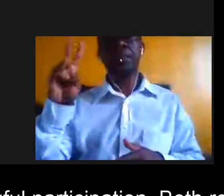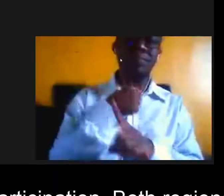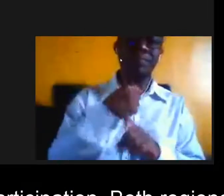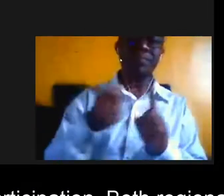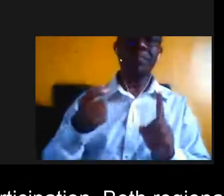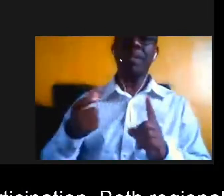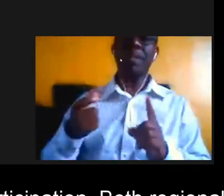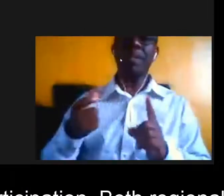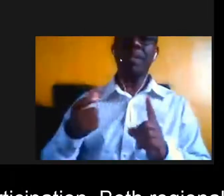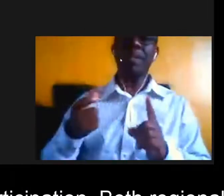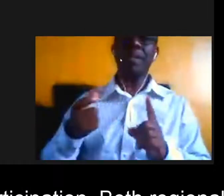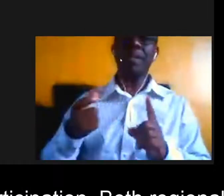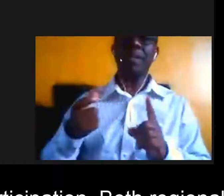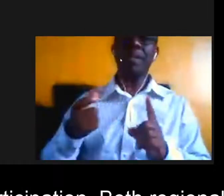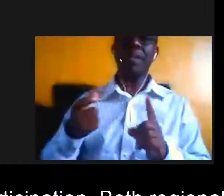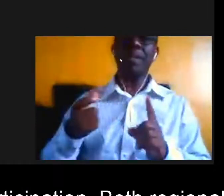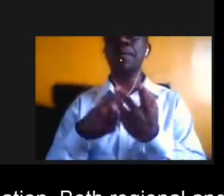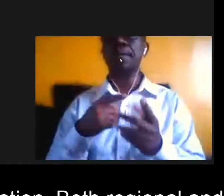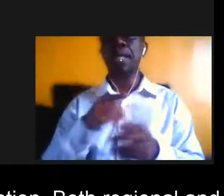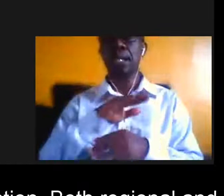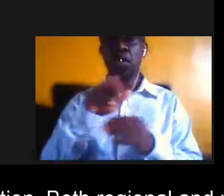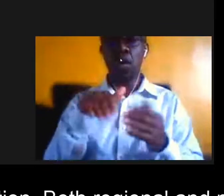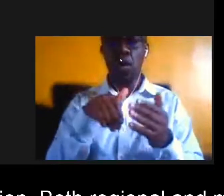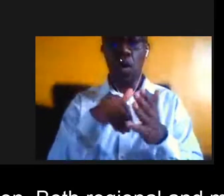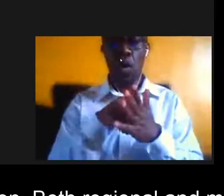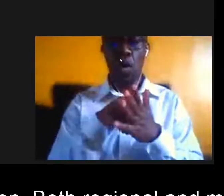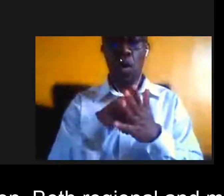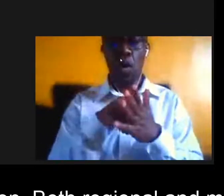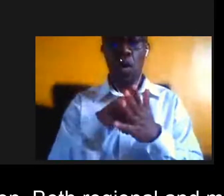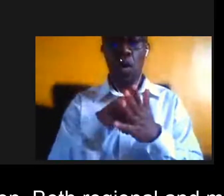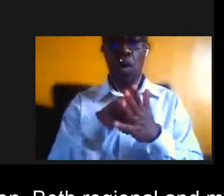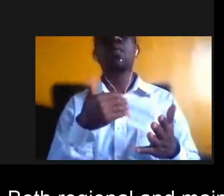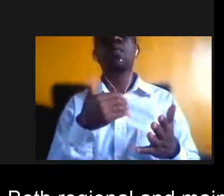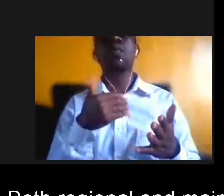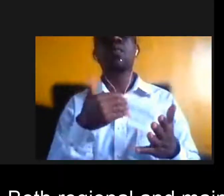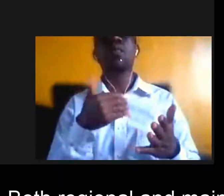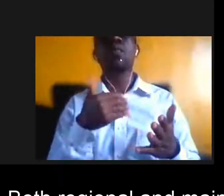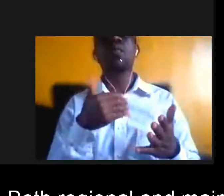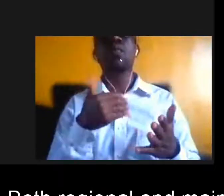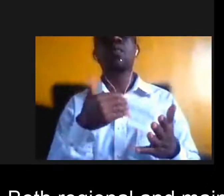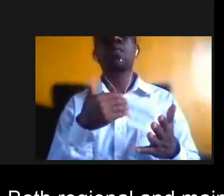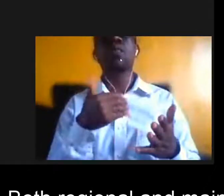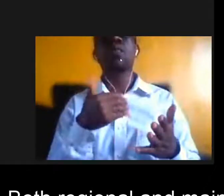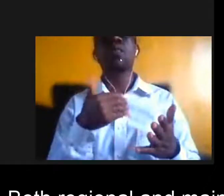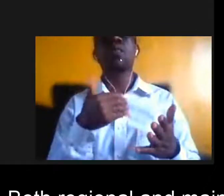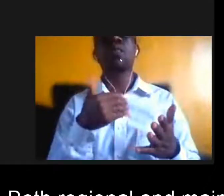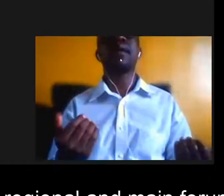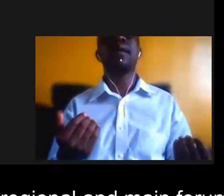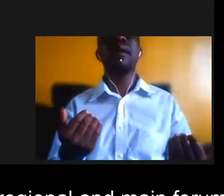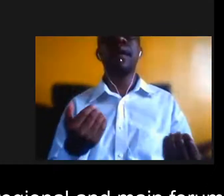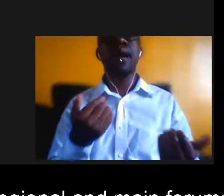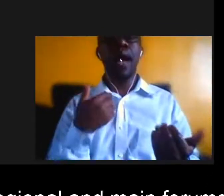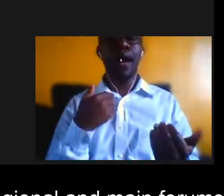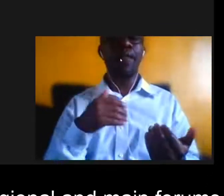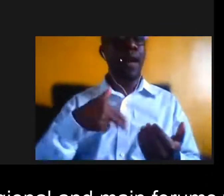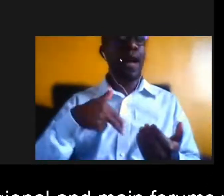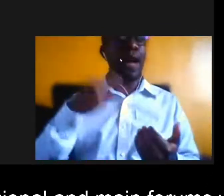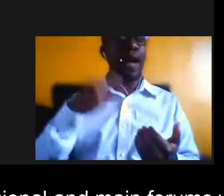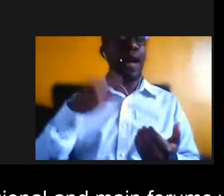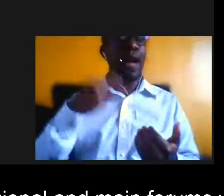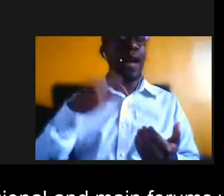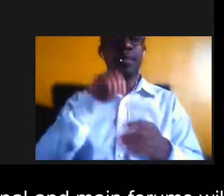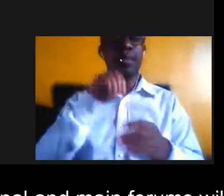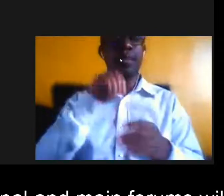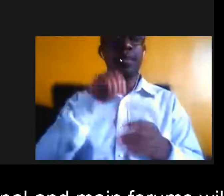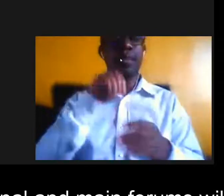we know can be attributed also to children, and it has an impact on children. We've had cases